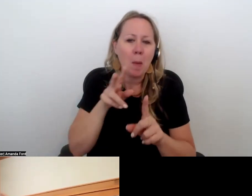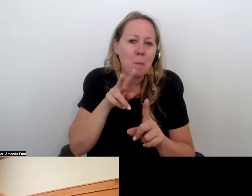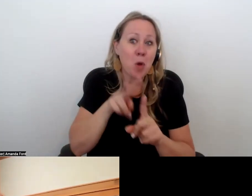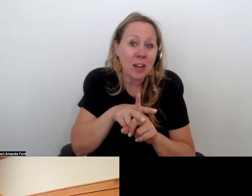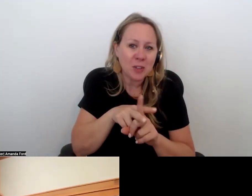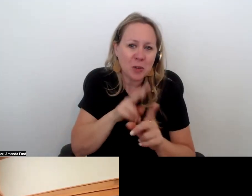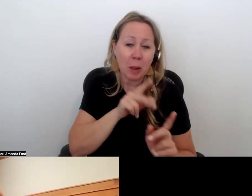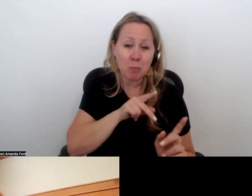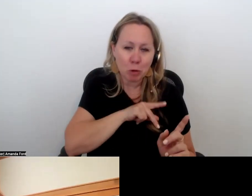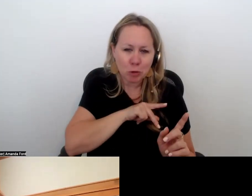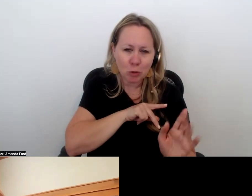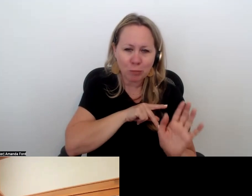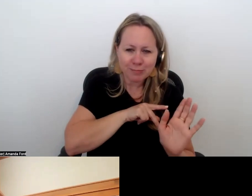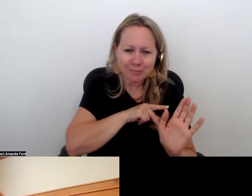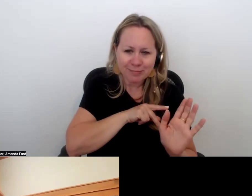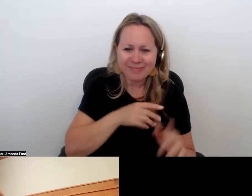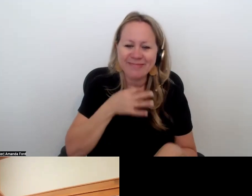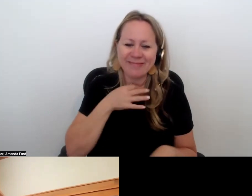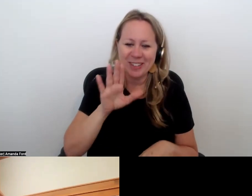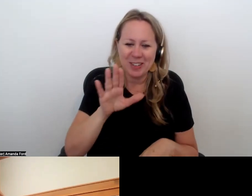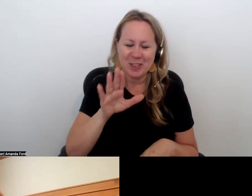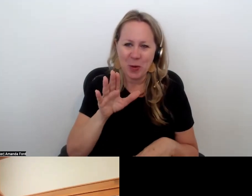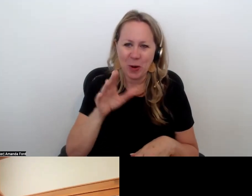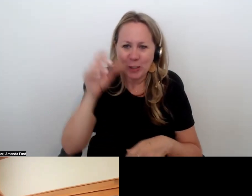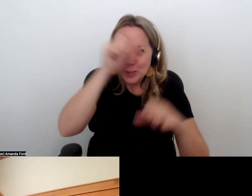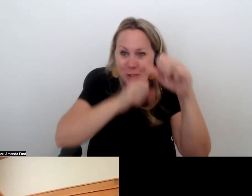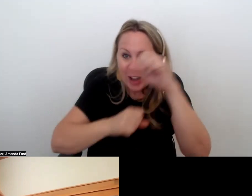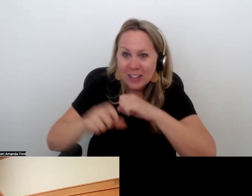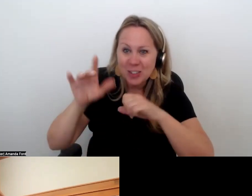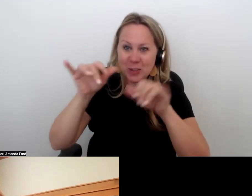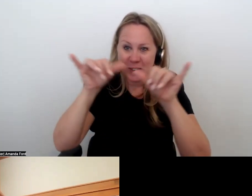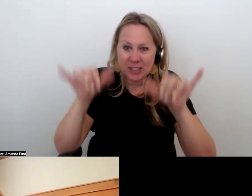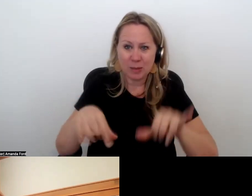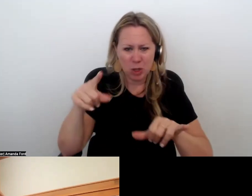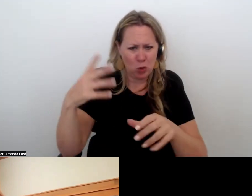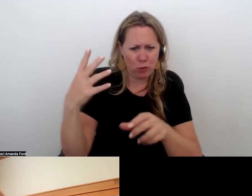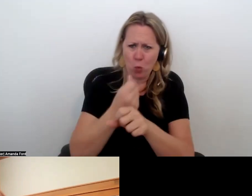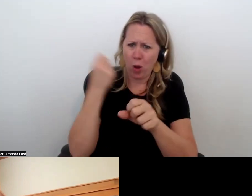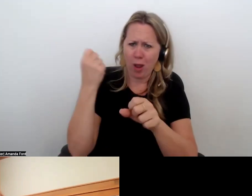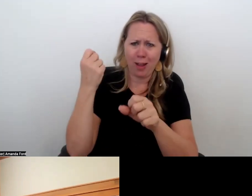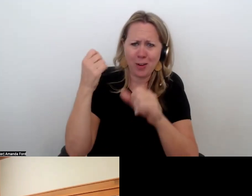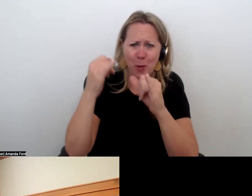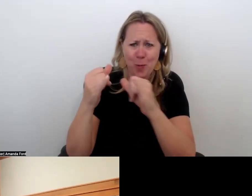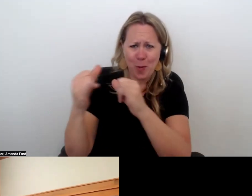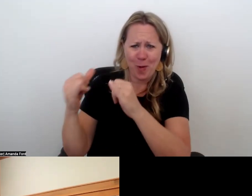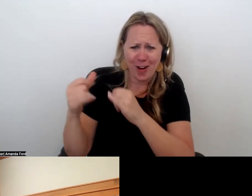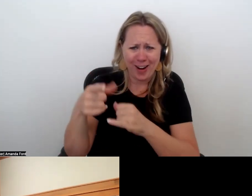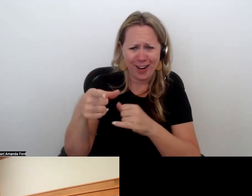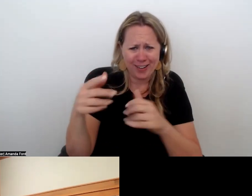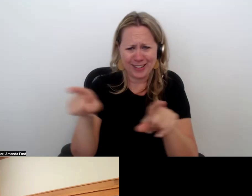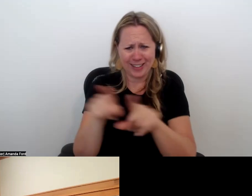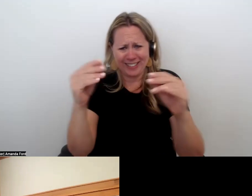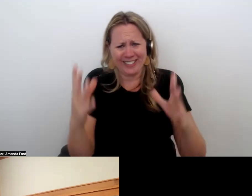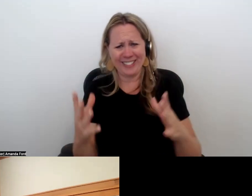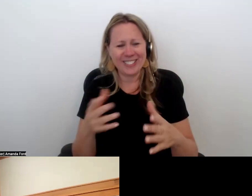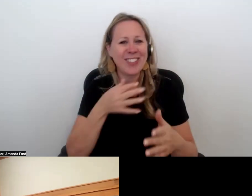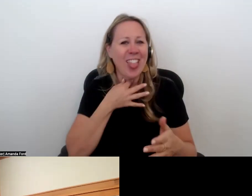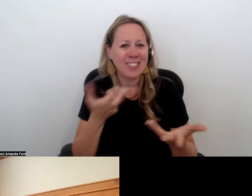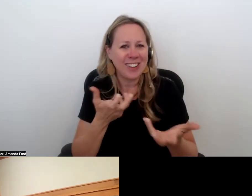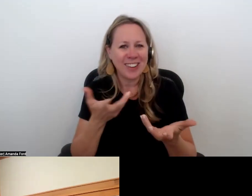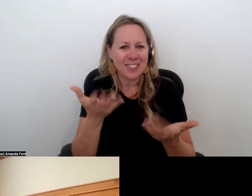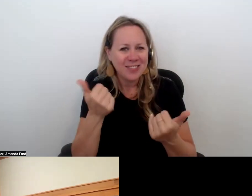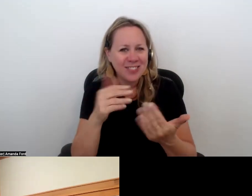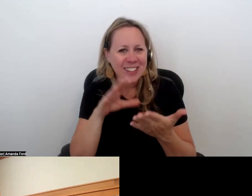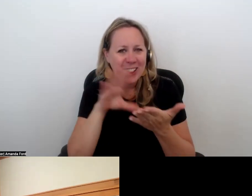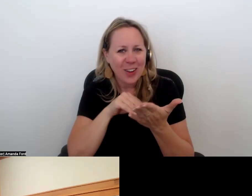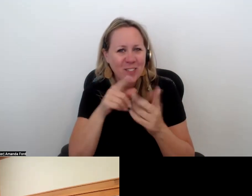strategies and systems do you actually use when you teach? You're an award-winning teacher. What can we learn from your experiences, and